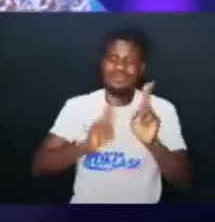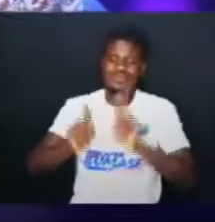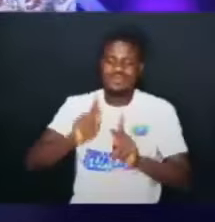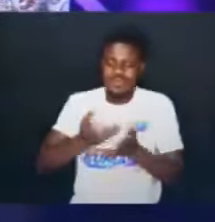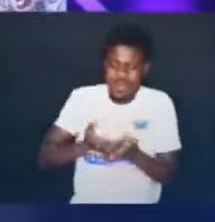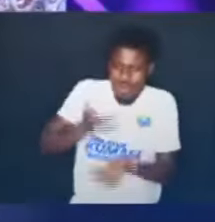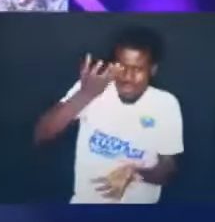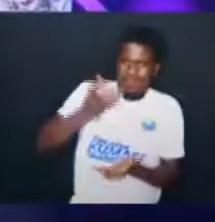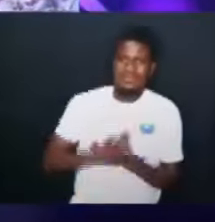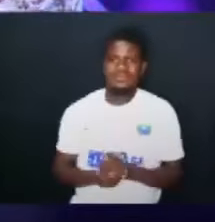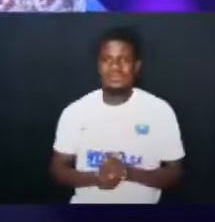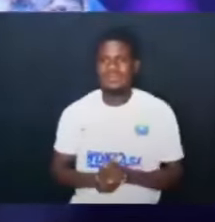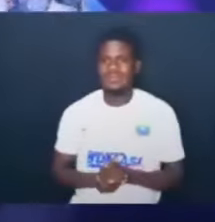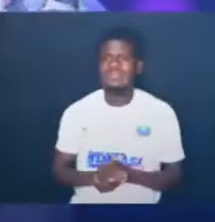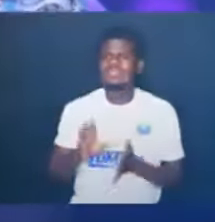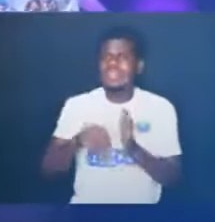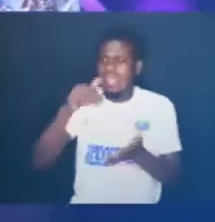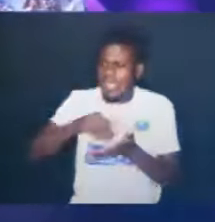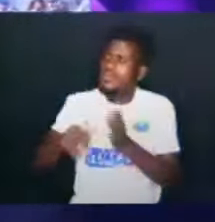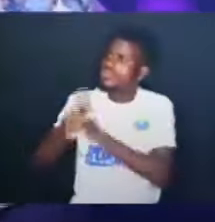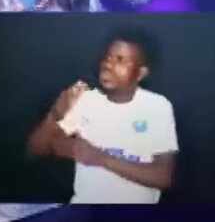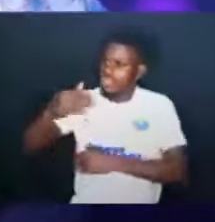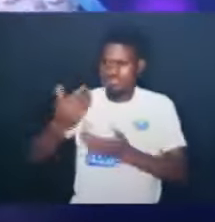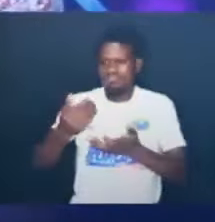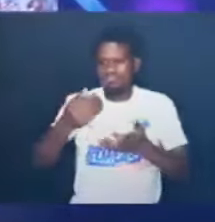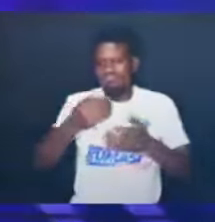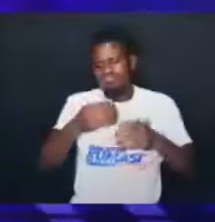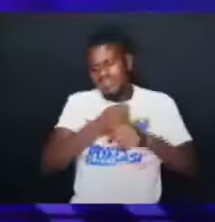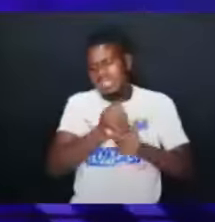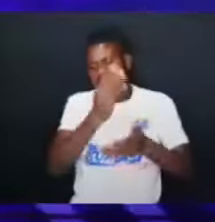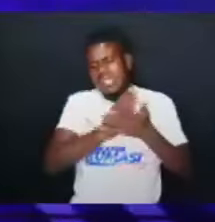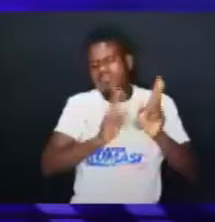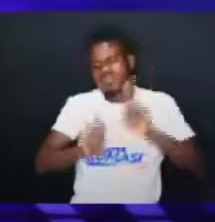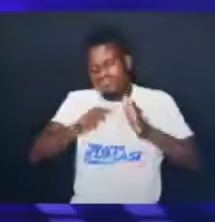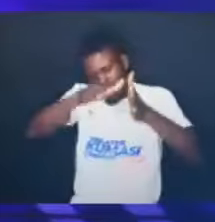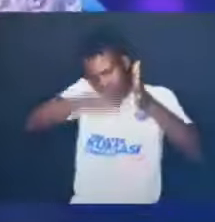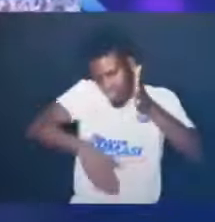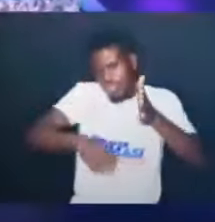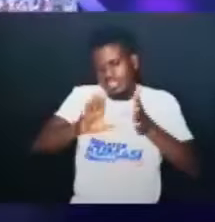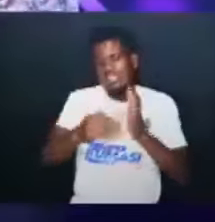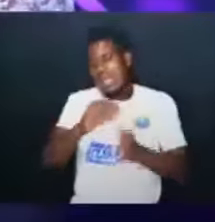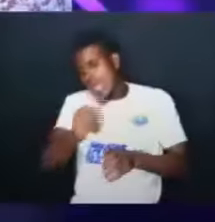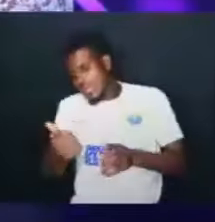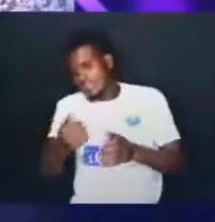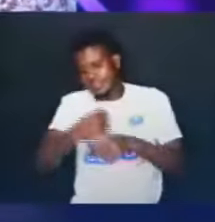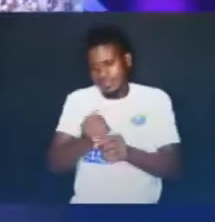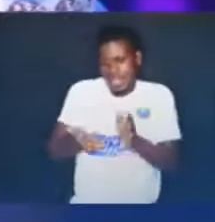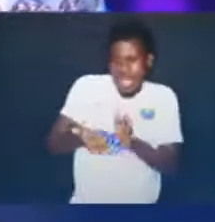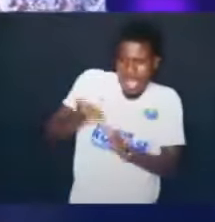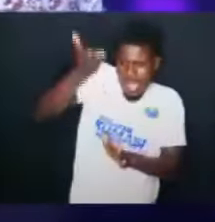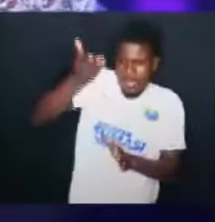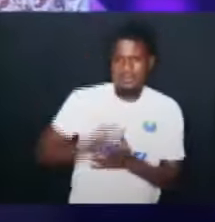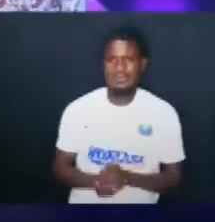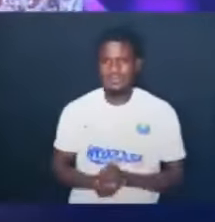obeys some and then he lifts some up. This is the one that I'm talking about. I want